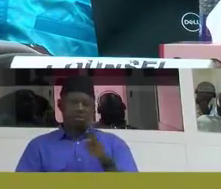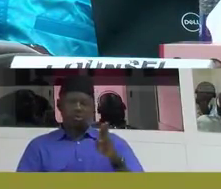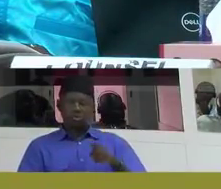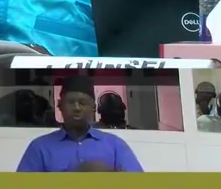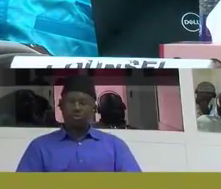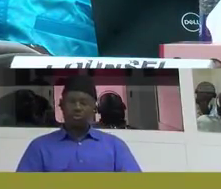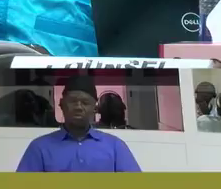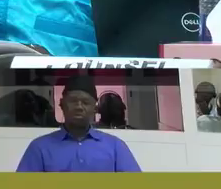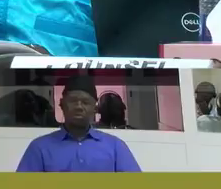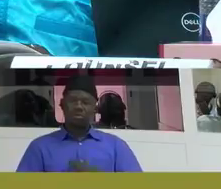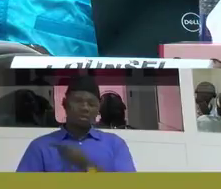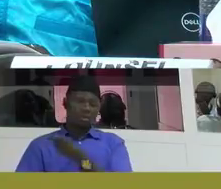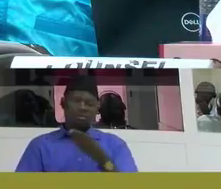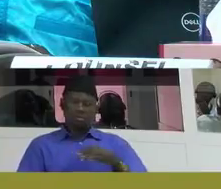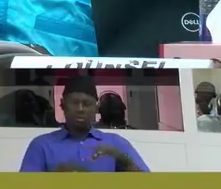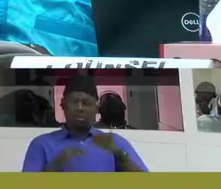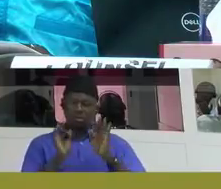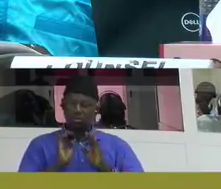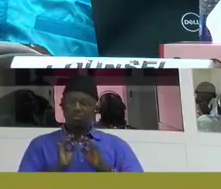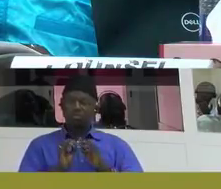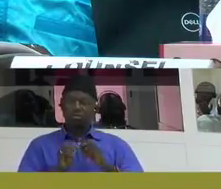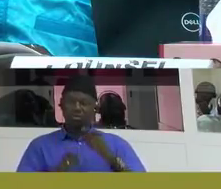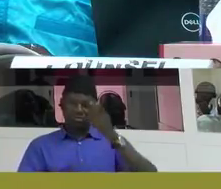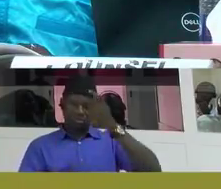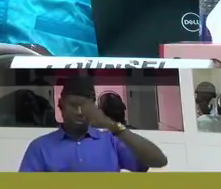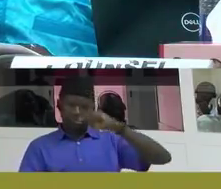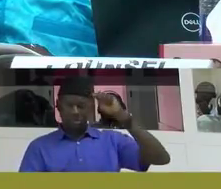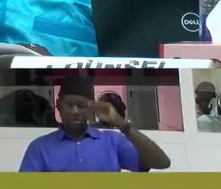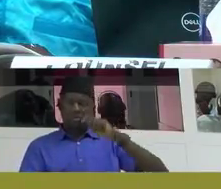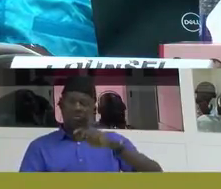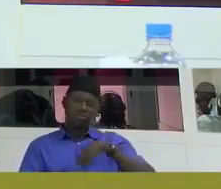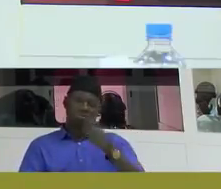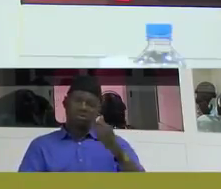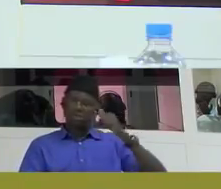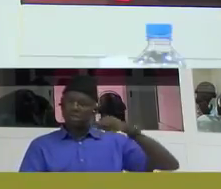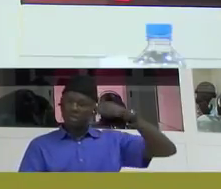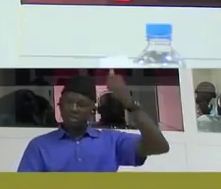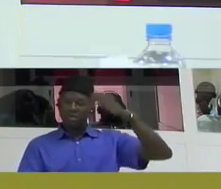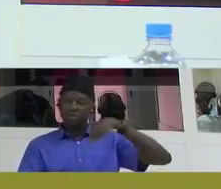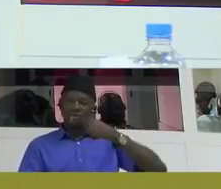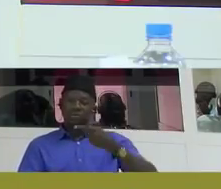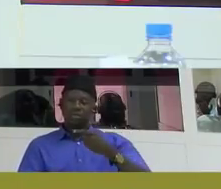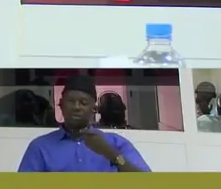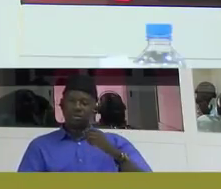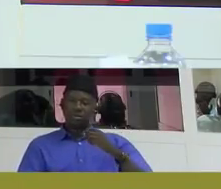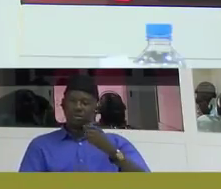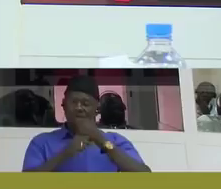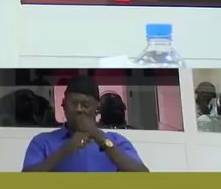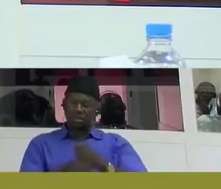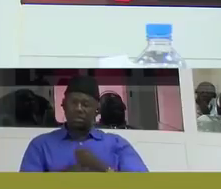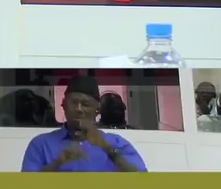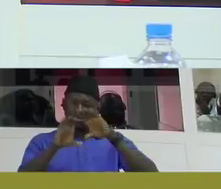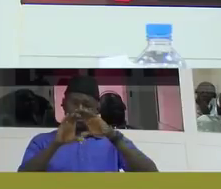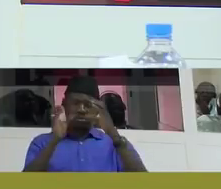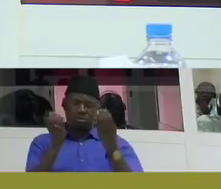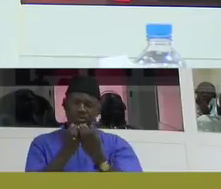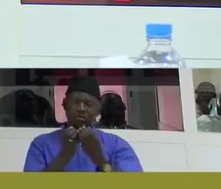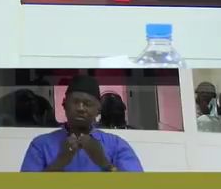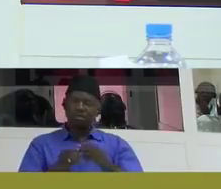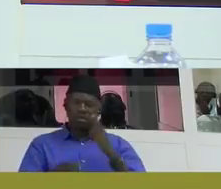then some other elders from the Christian community would find their way of getting them out.